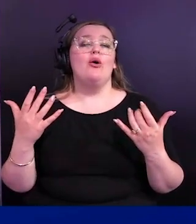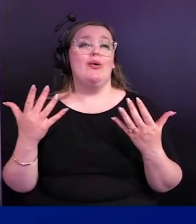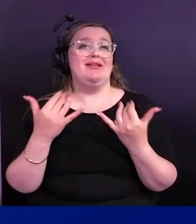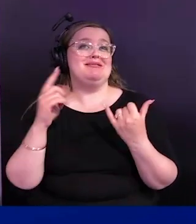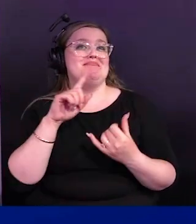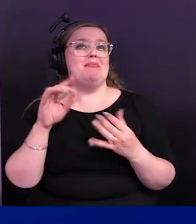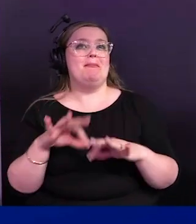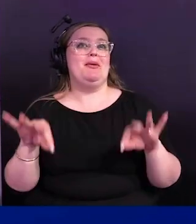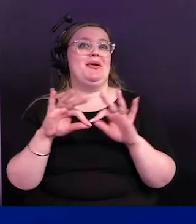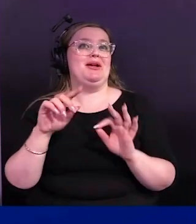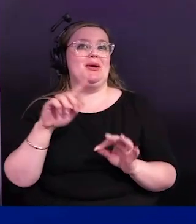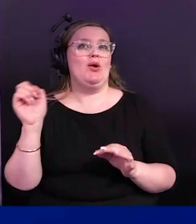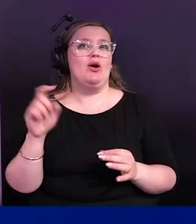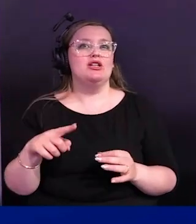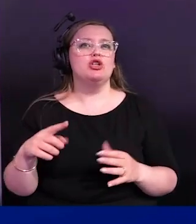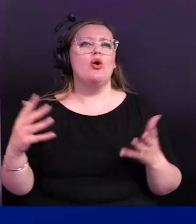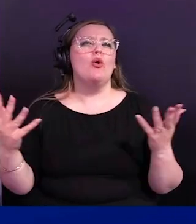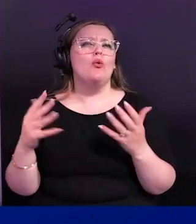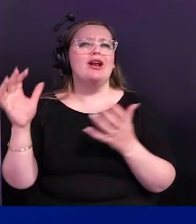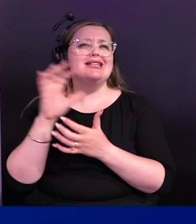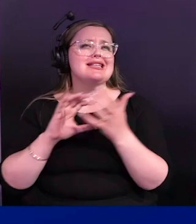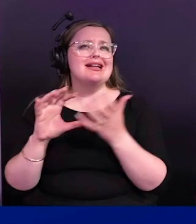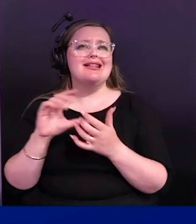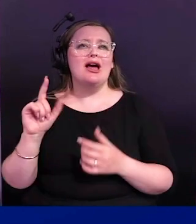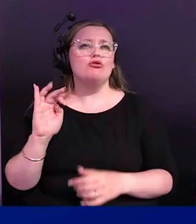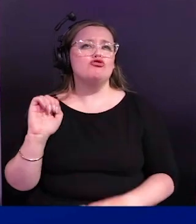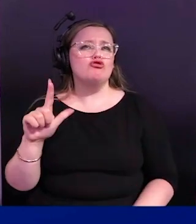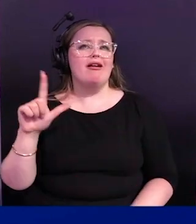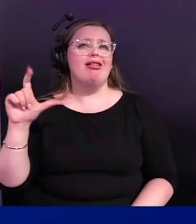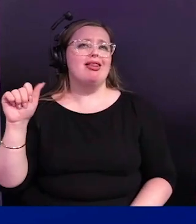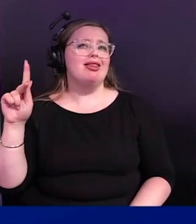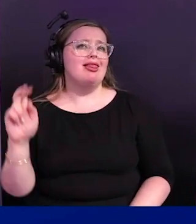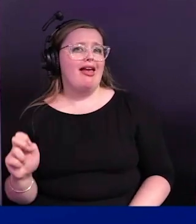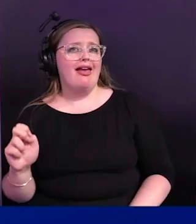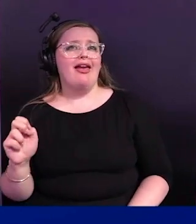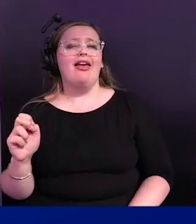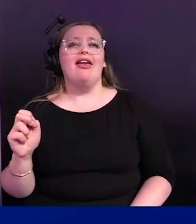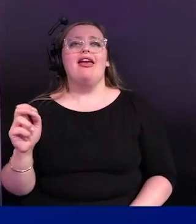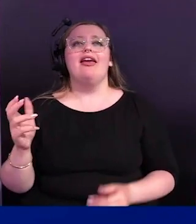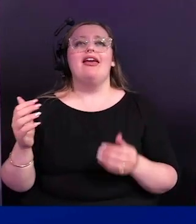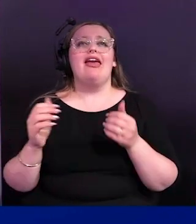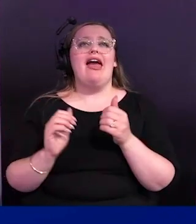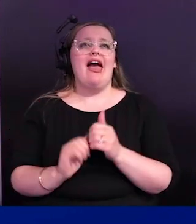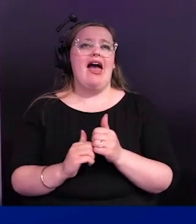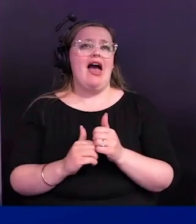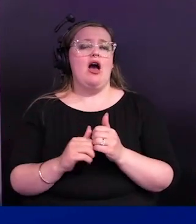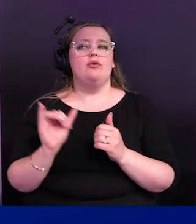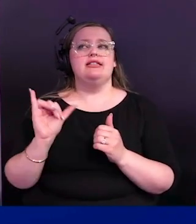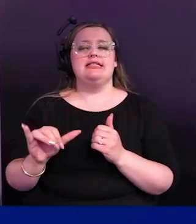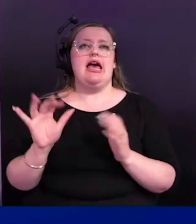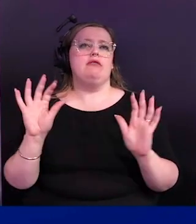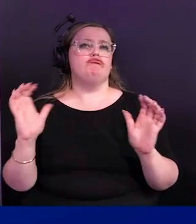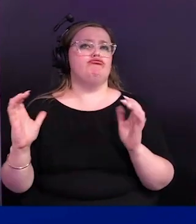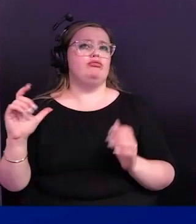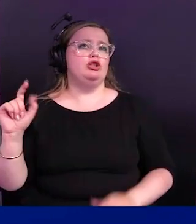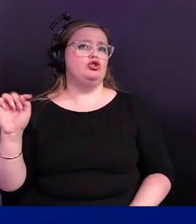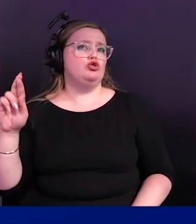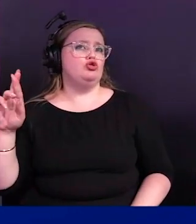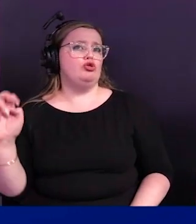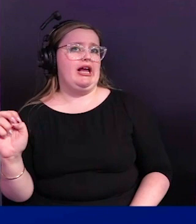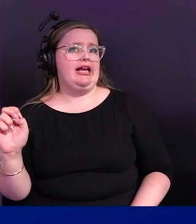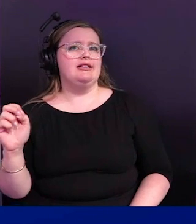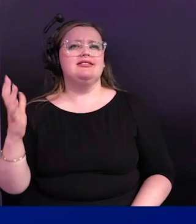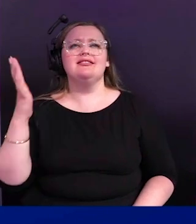question as to what is CloudTrail Lake and how is it alongside Trails? And why did we